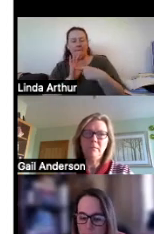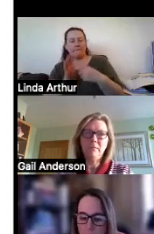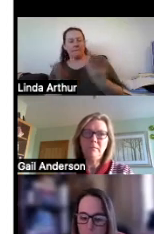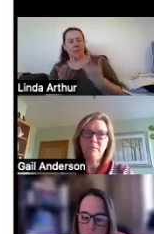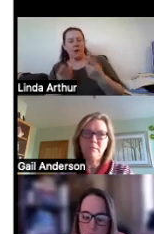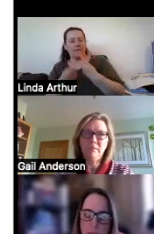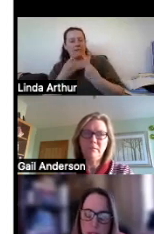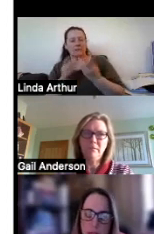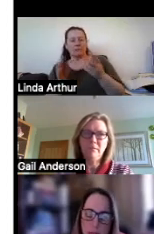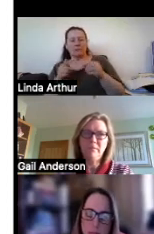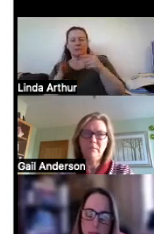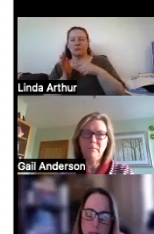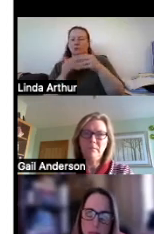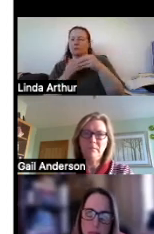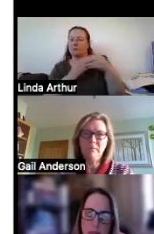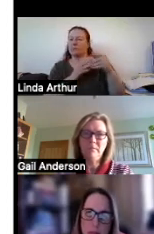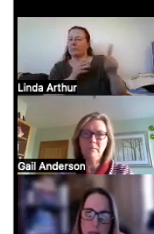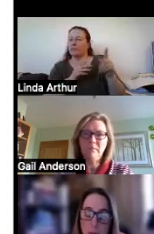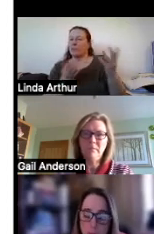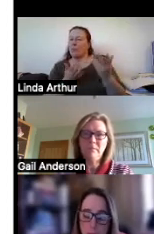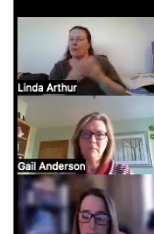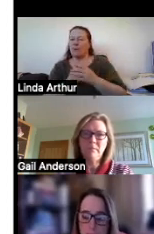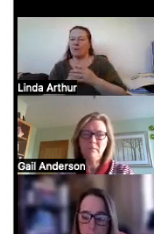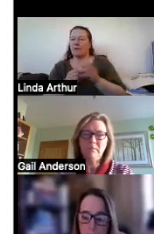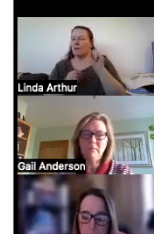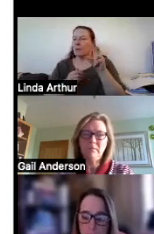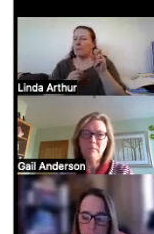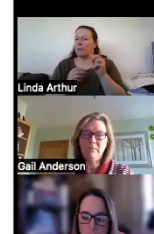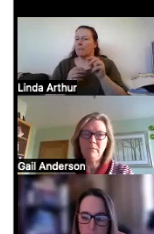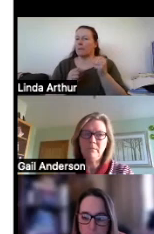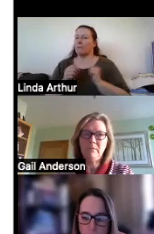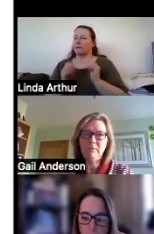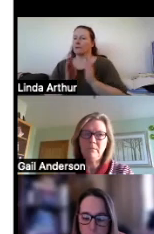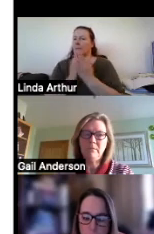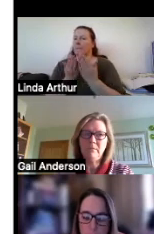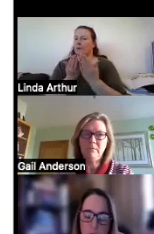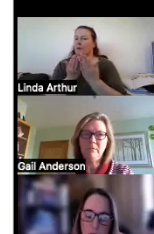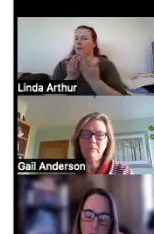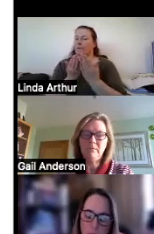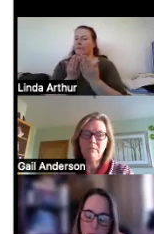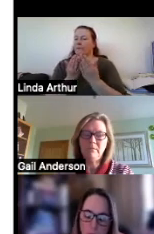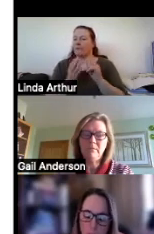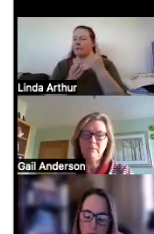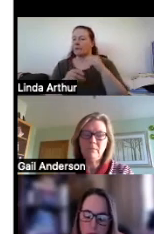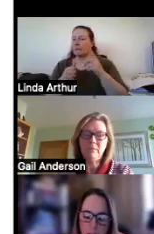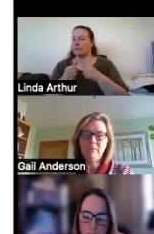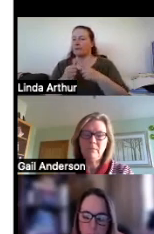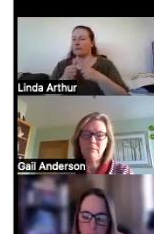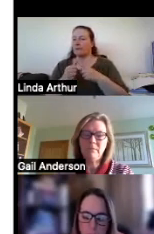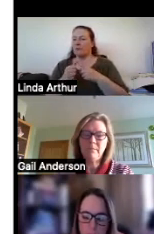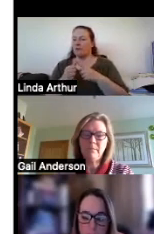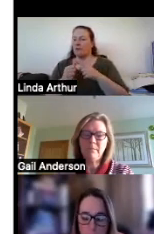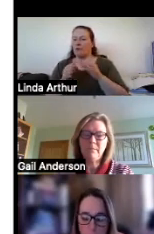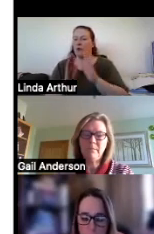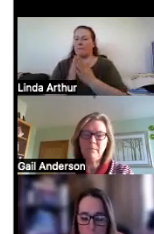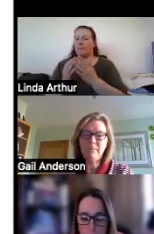this information. Things like the purple pregnancy book that we give to you at your first appointment, or later on your birth to five book, which